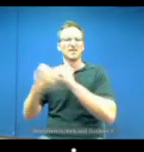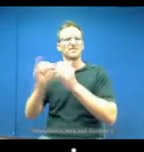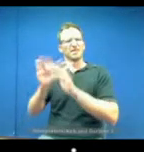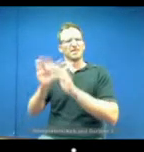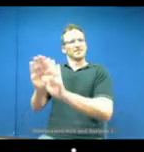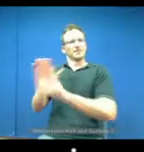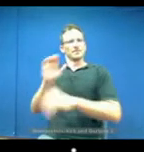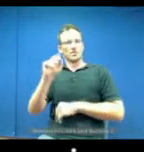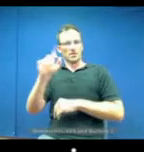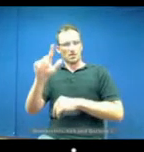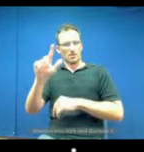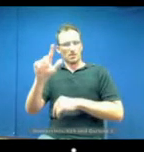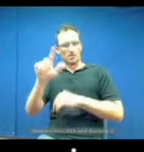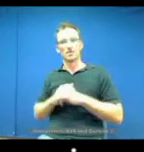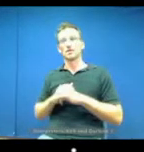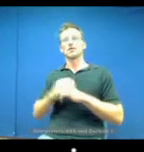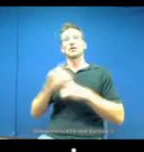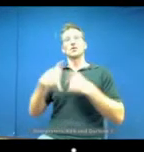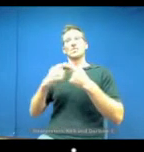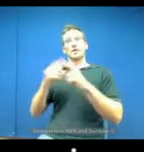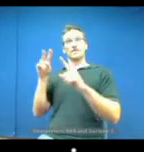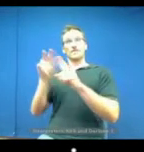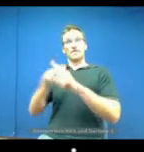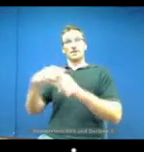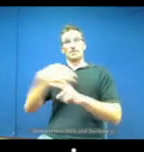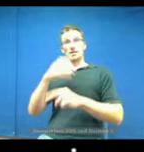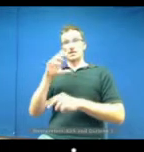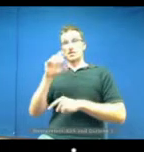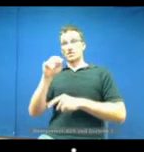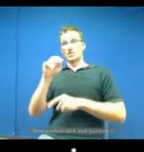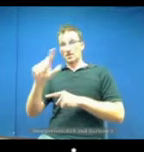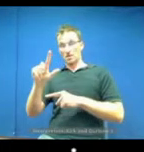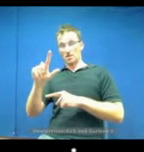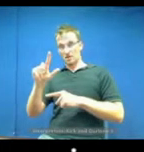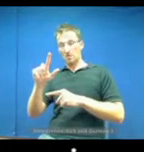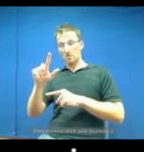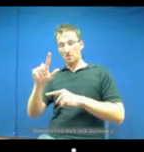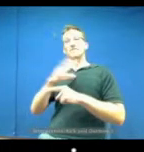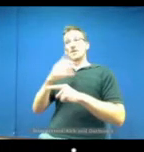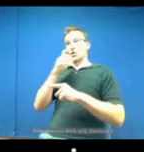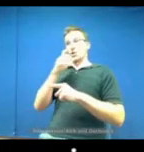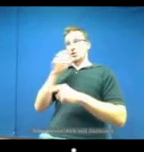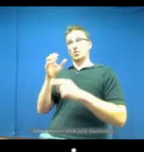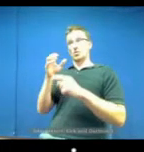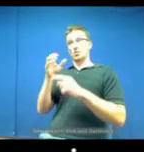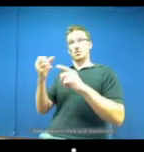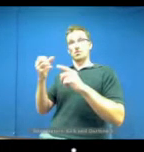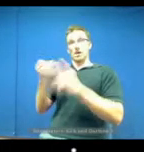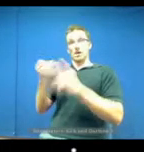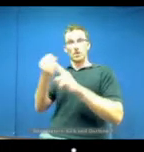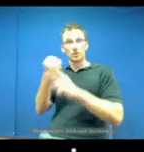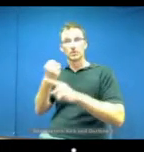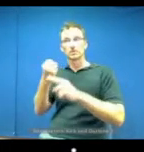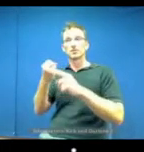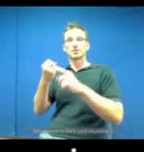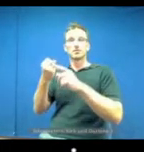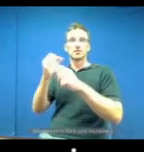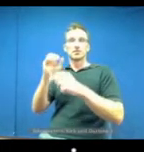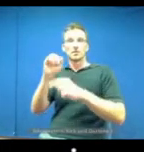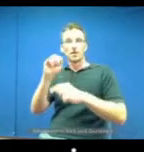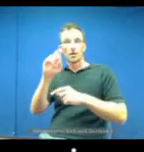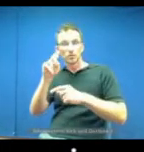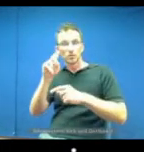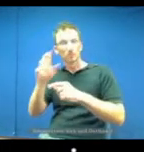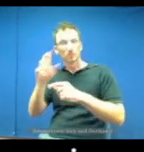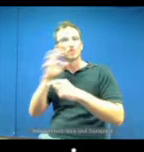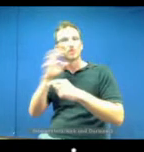A criminal complaint is filed, and the abuser is charged with crime. So in a criminal case, it's the prosecutor, and